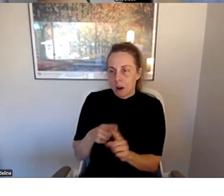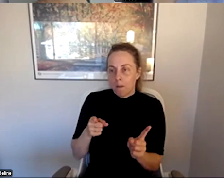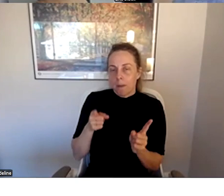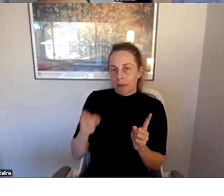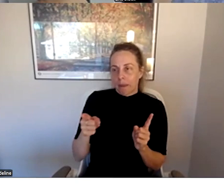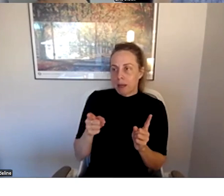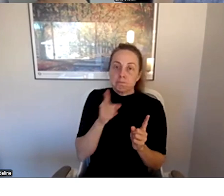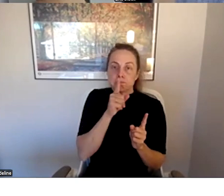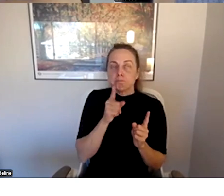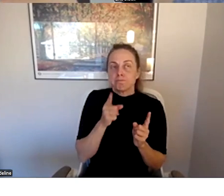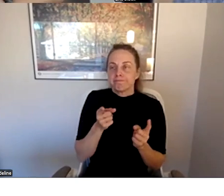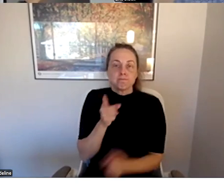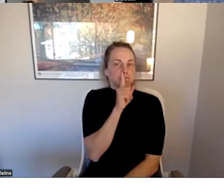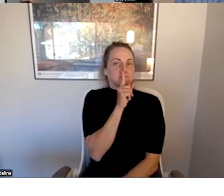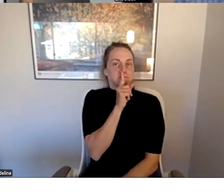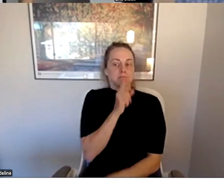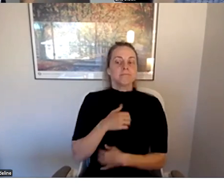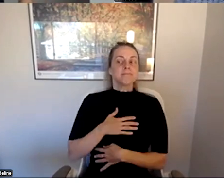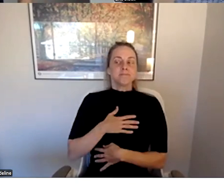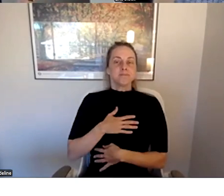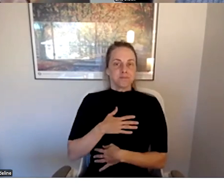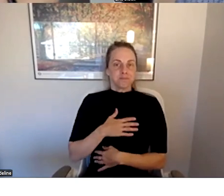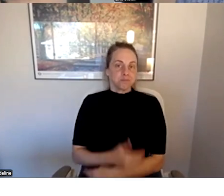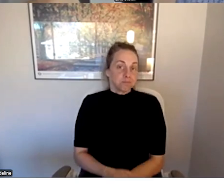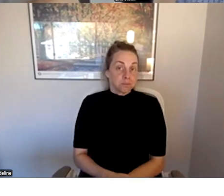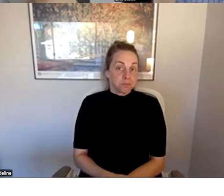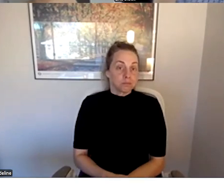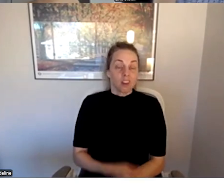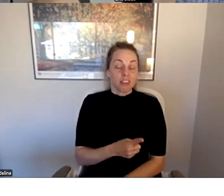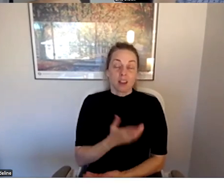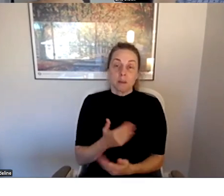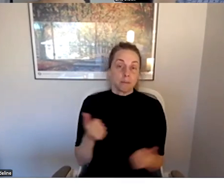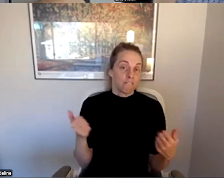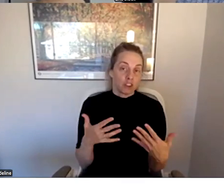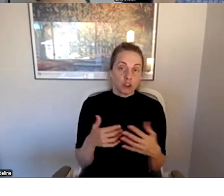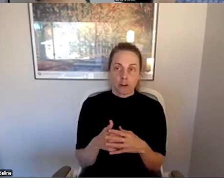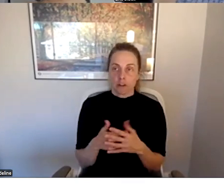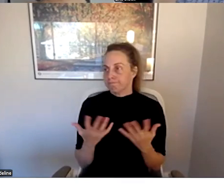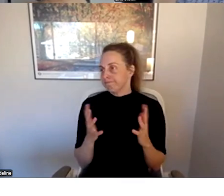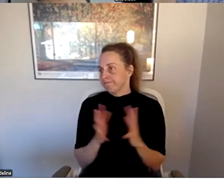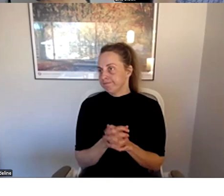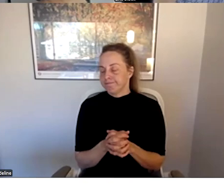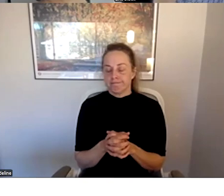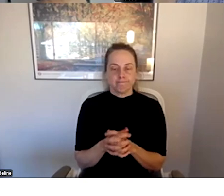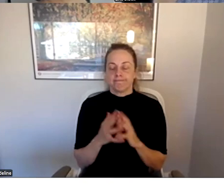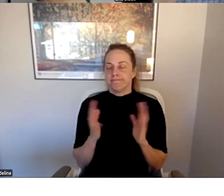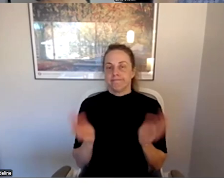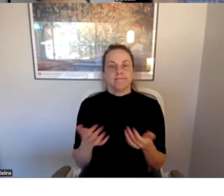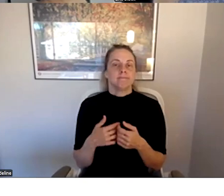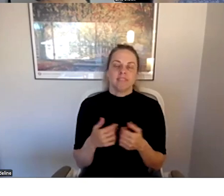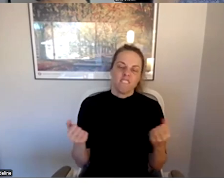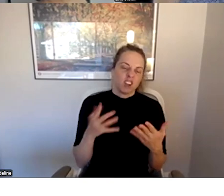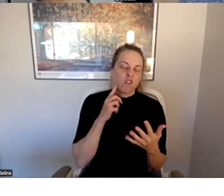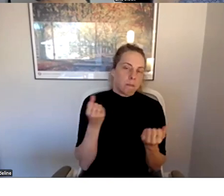not acknowledging their disability in fear of, I don't know, there's fear of many